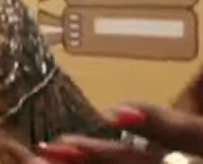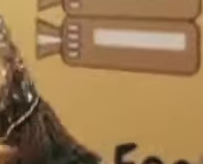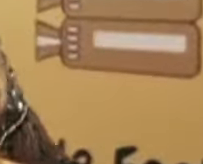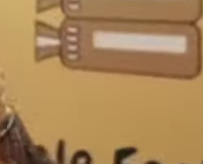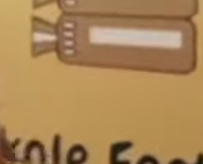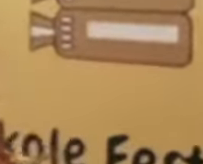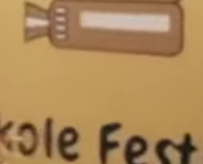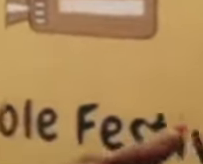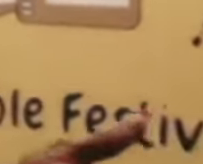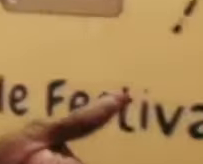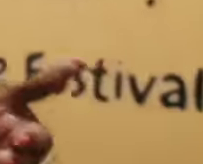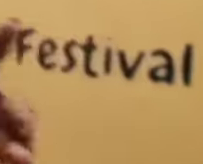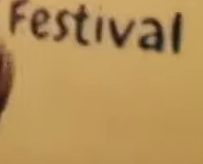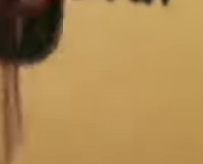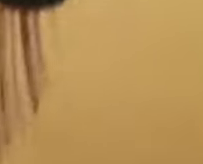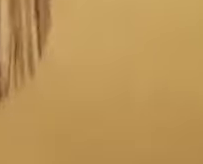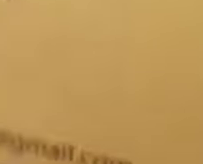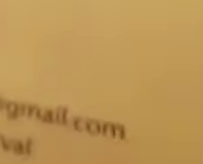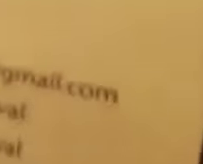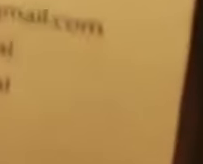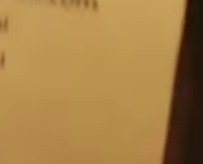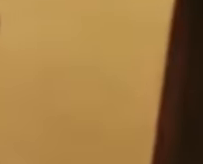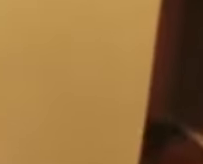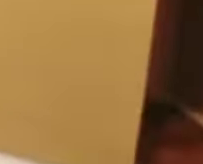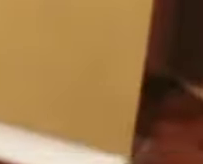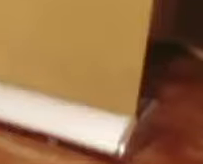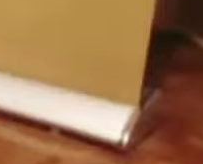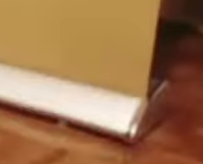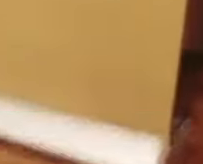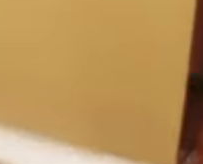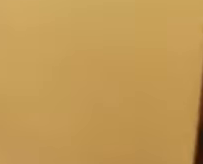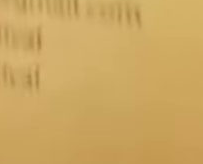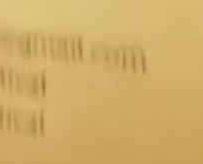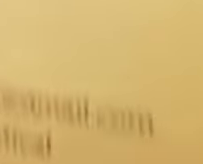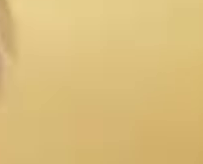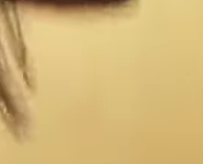Nakuru, Kisumu, inchi yetu.